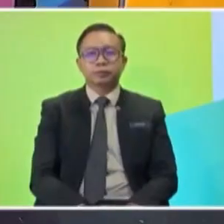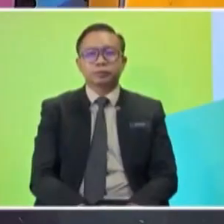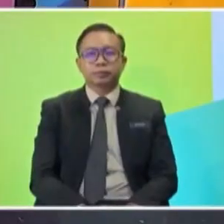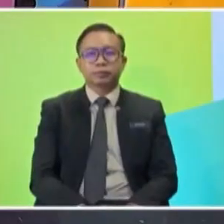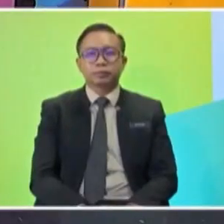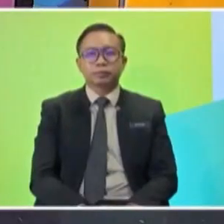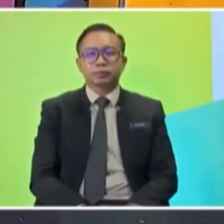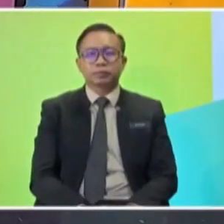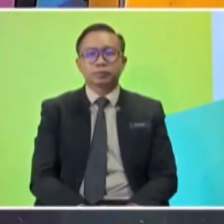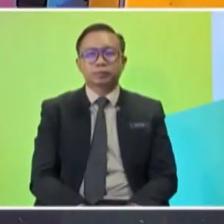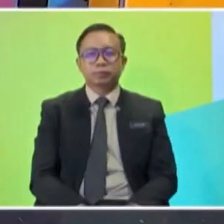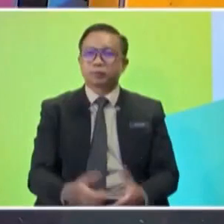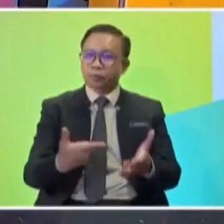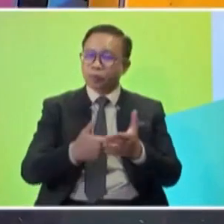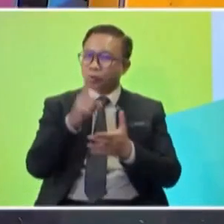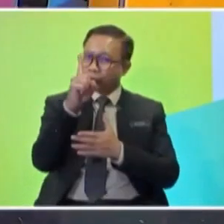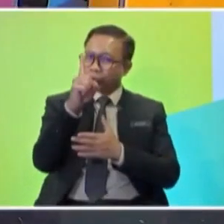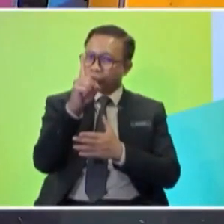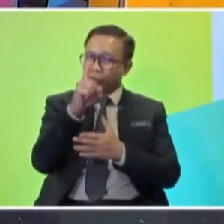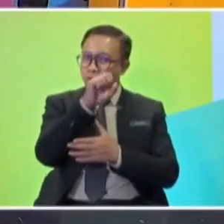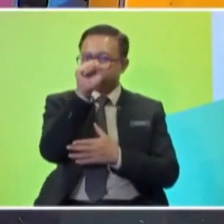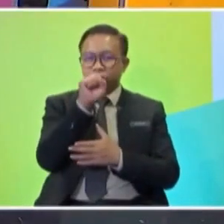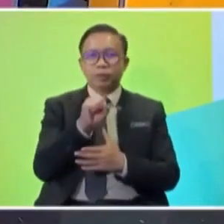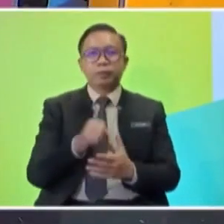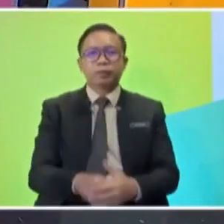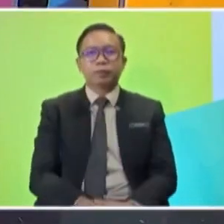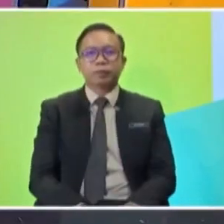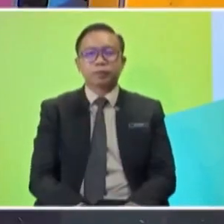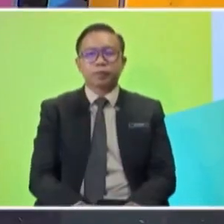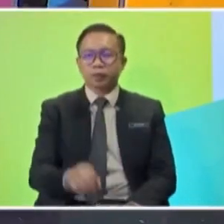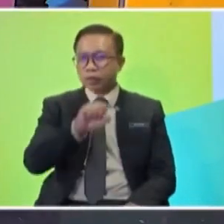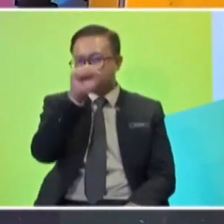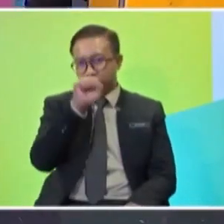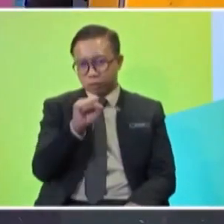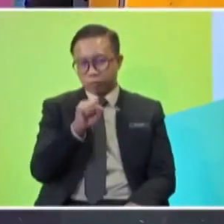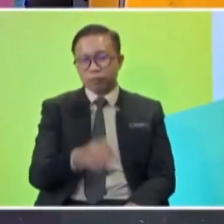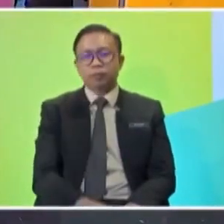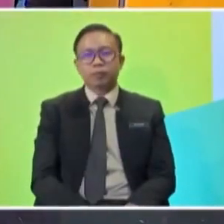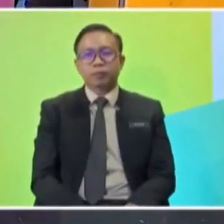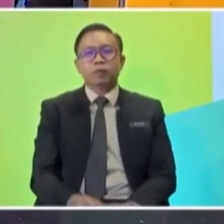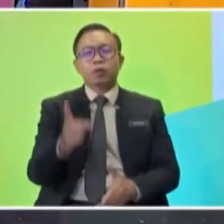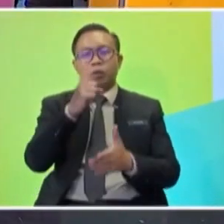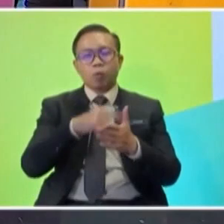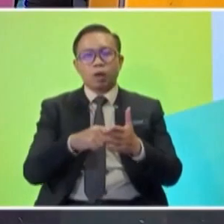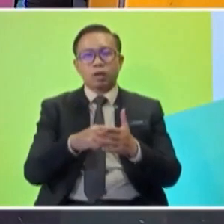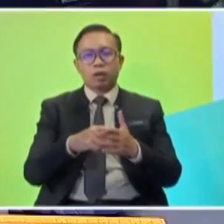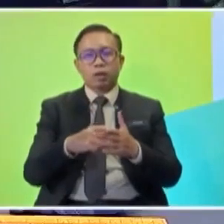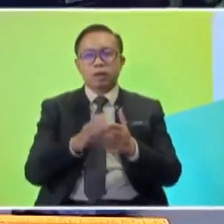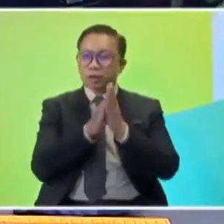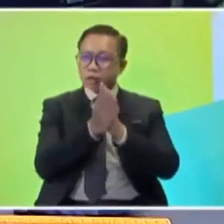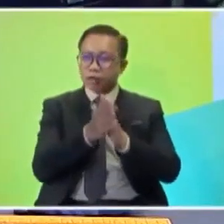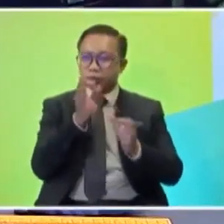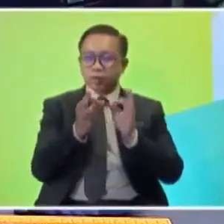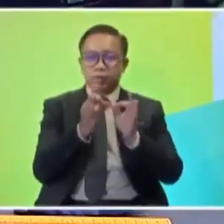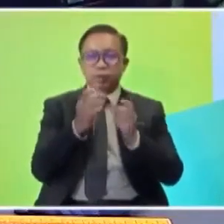more rounds. Yes, and we're going to challenge see who them is the winner for this. Today. Yeah, sir, but I have a question for you, sir. Yes, Chris. What happens if the